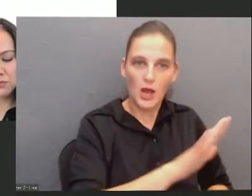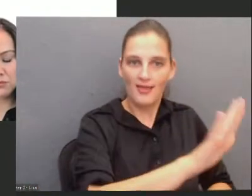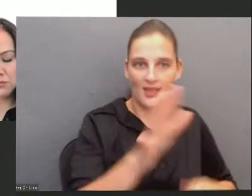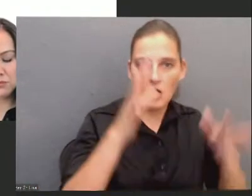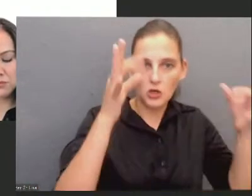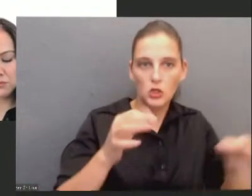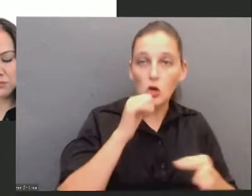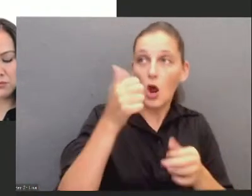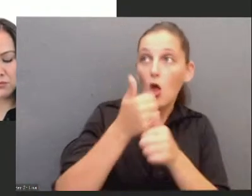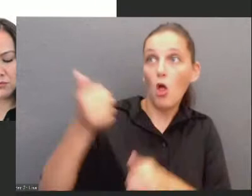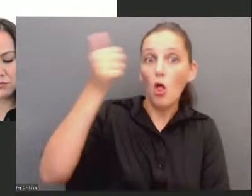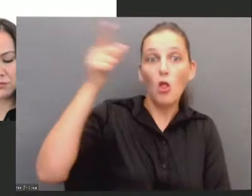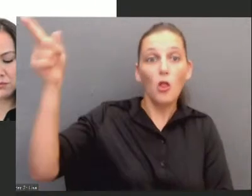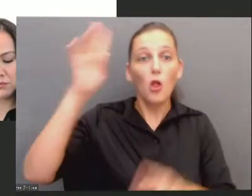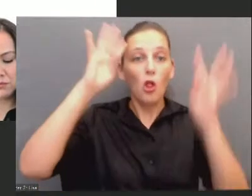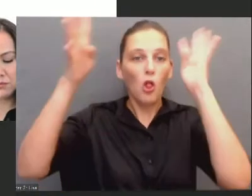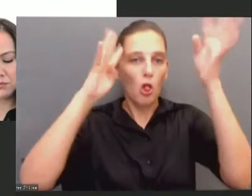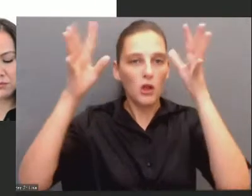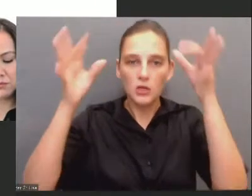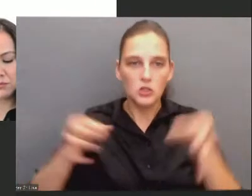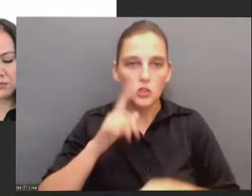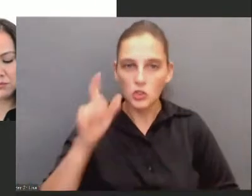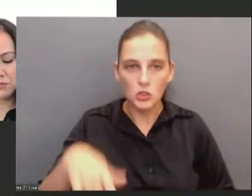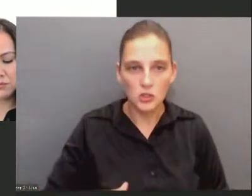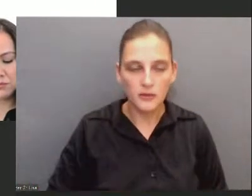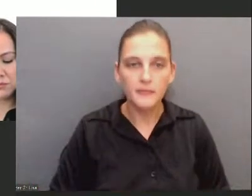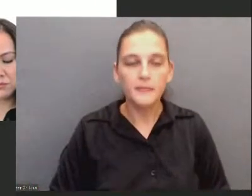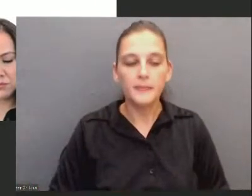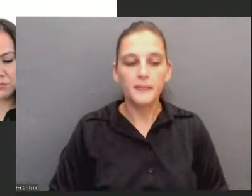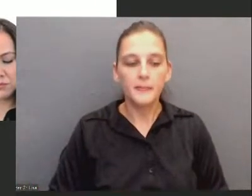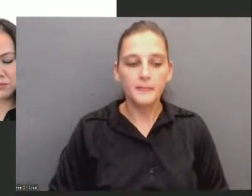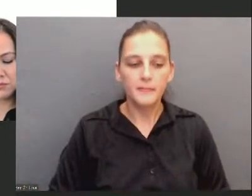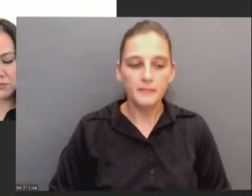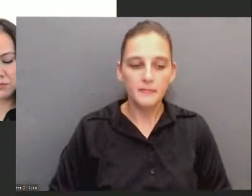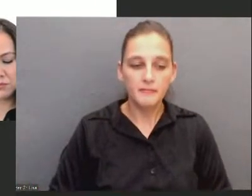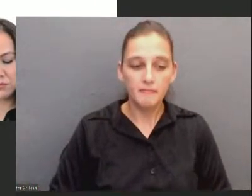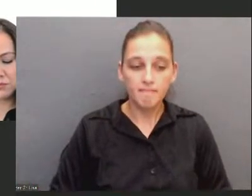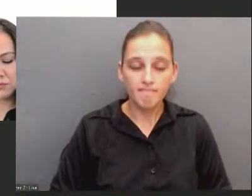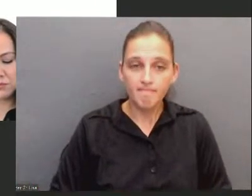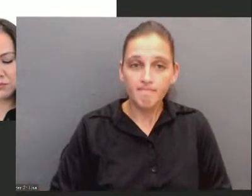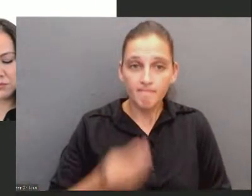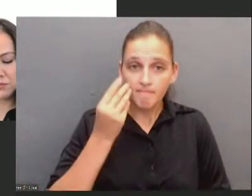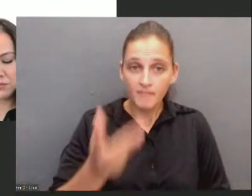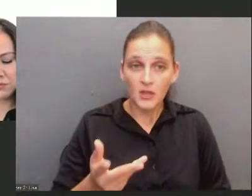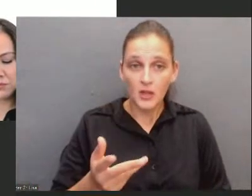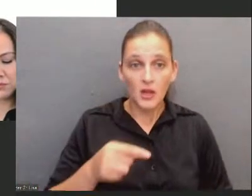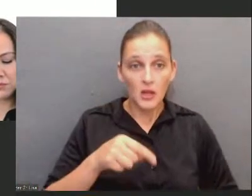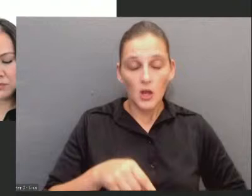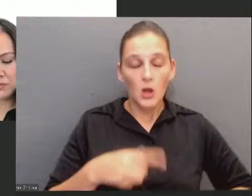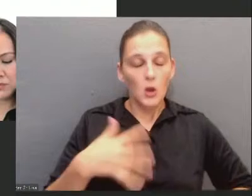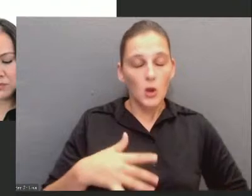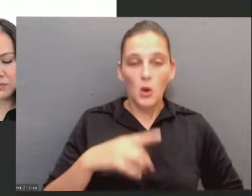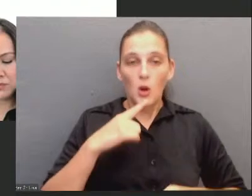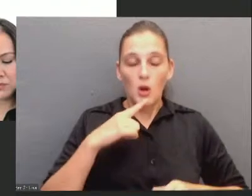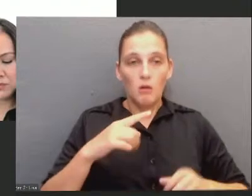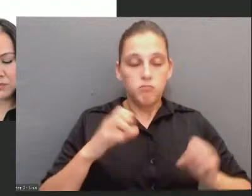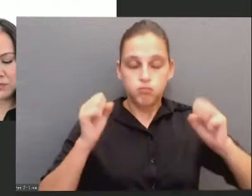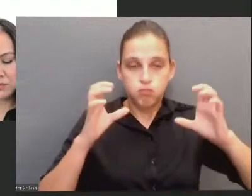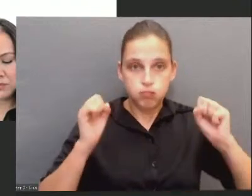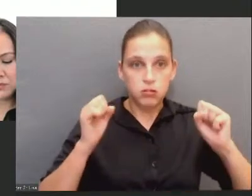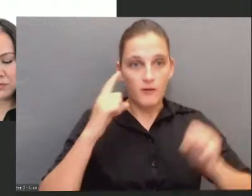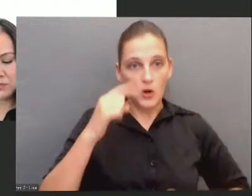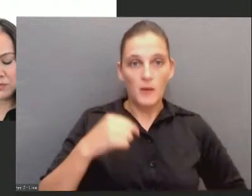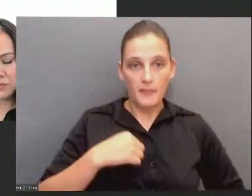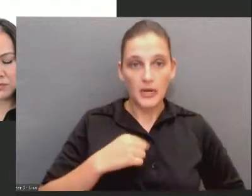to, guys, this has been a huge eye opener for me, because I see at the bedside, and